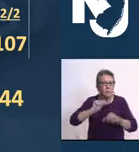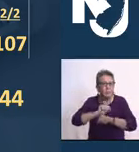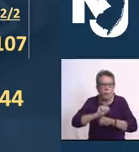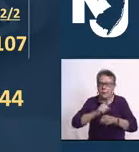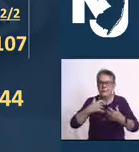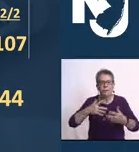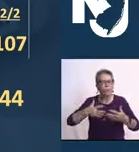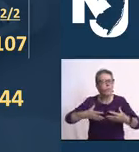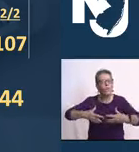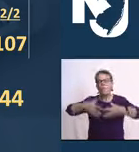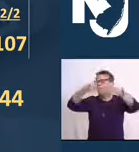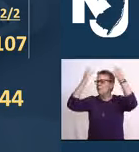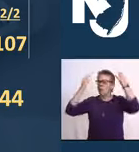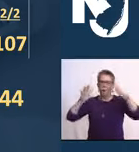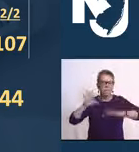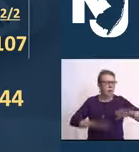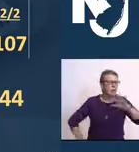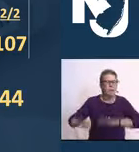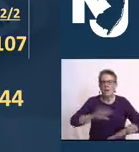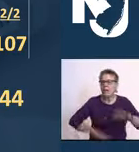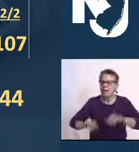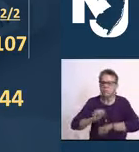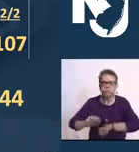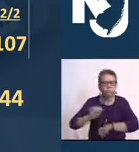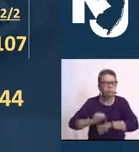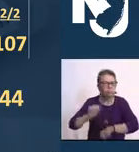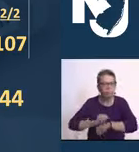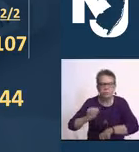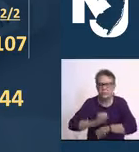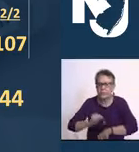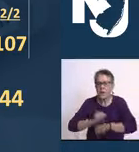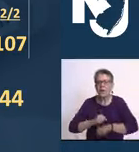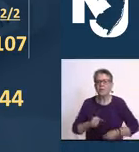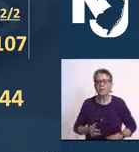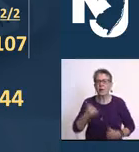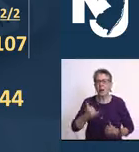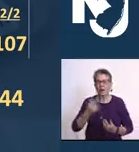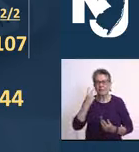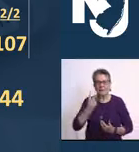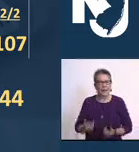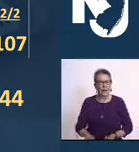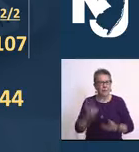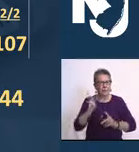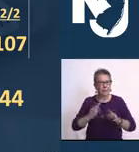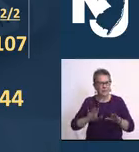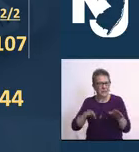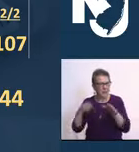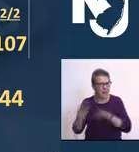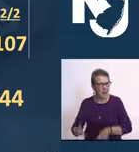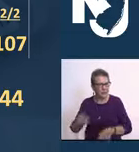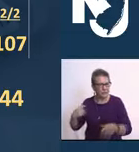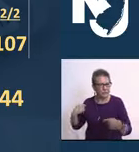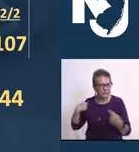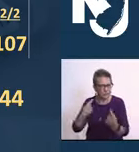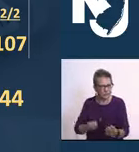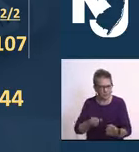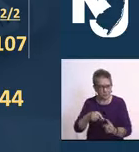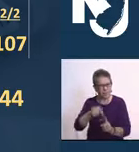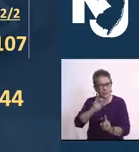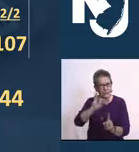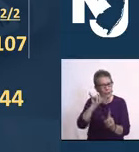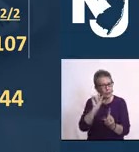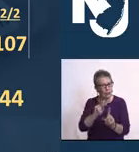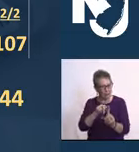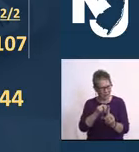from COVID complications. In the month of January, the total number of confirmed deaths was